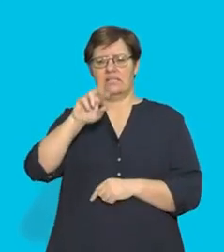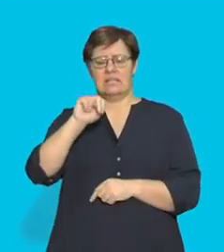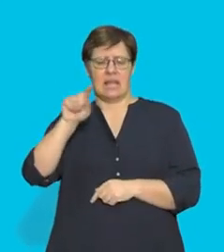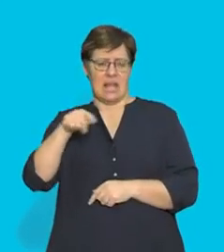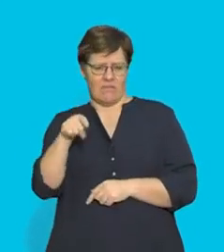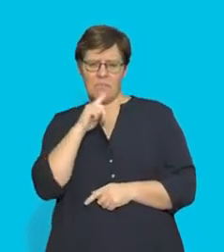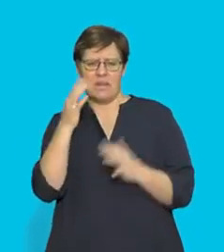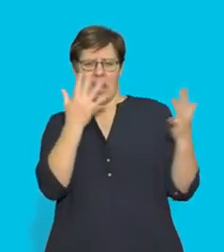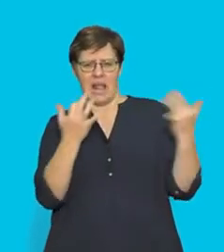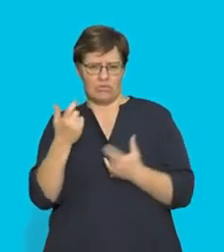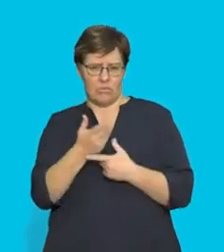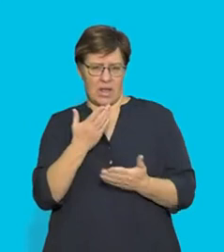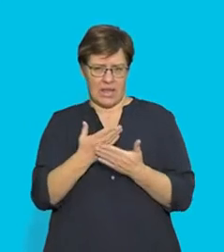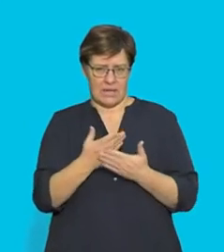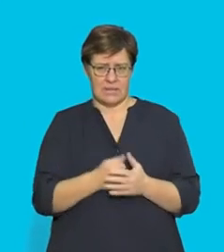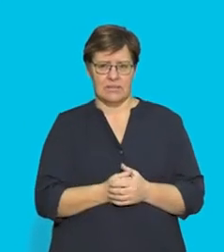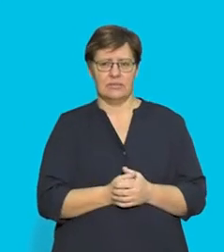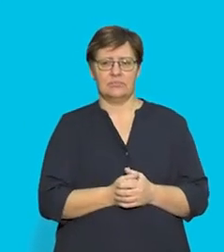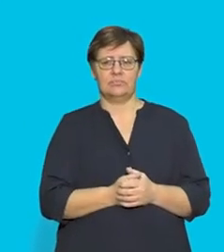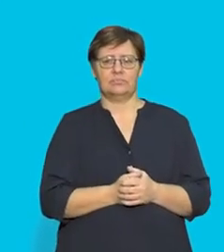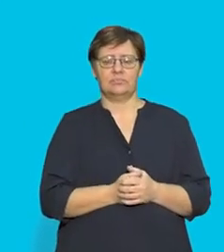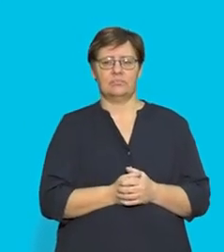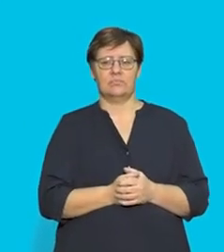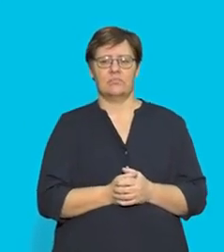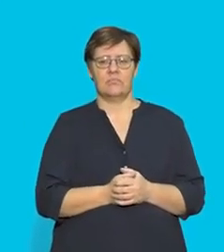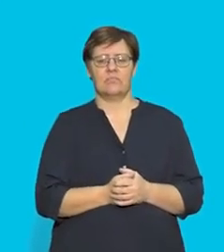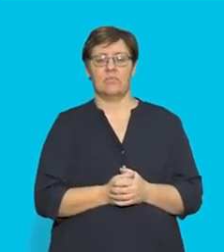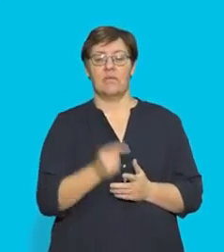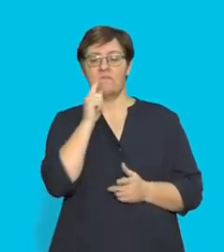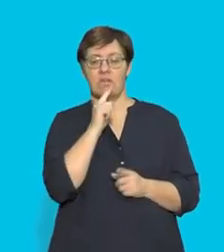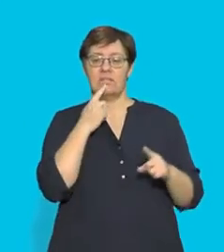requires a bit of algebra to finish off, and we're just going to